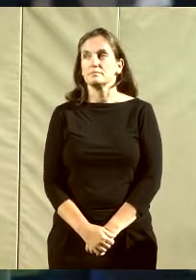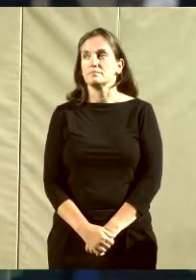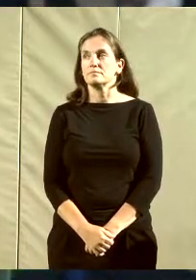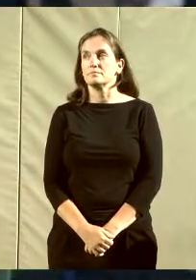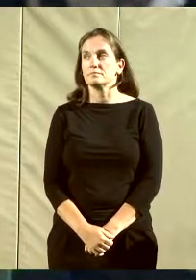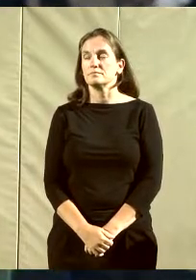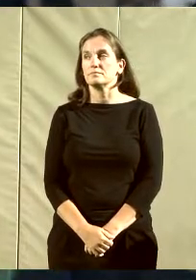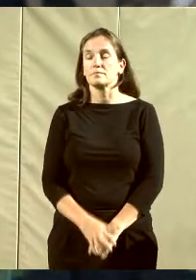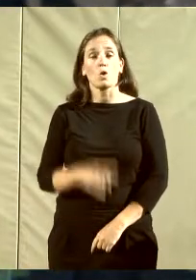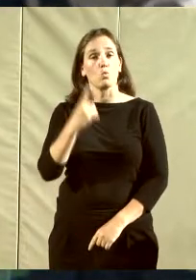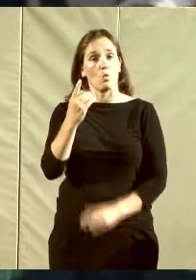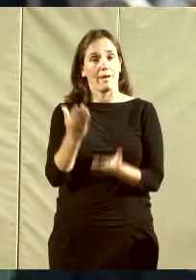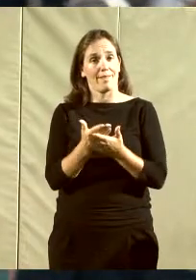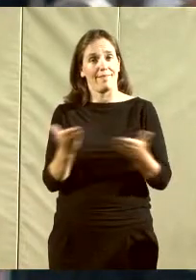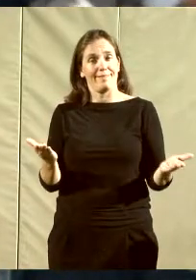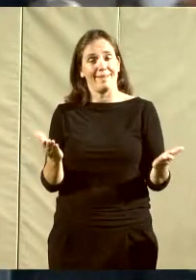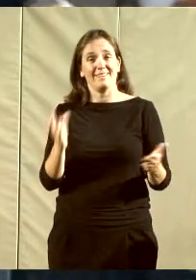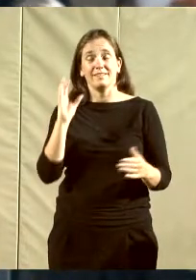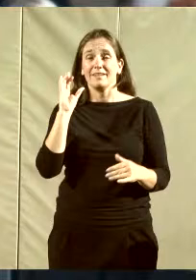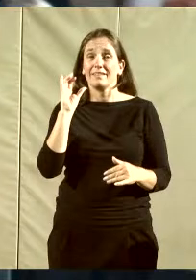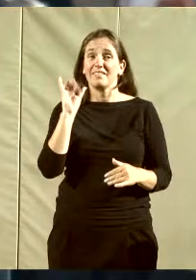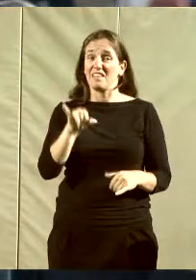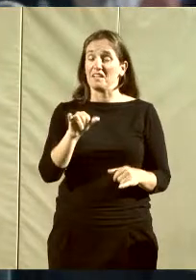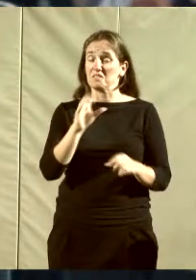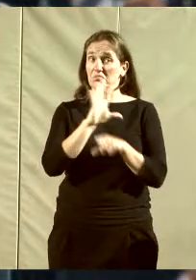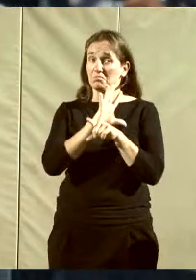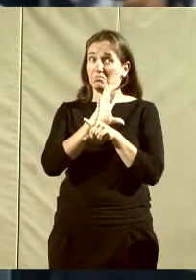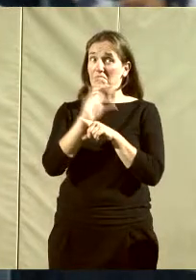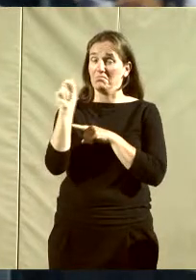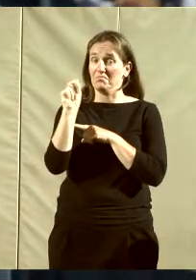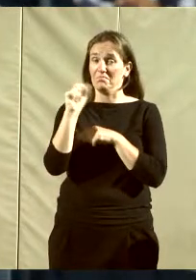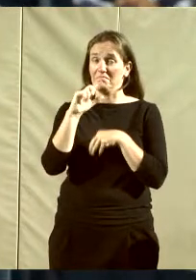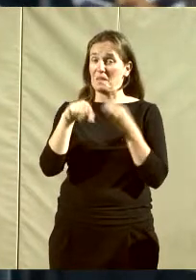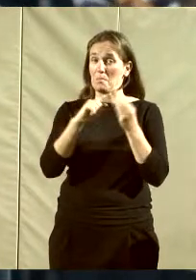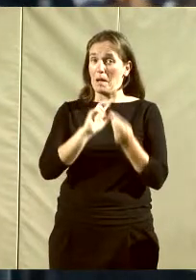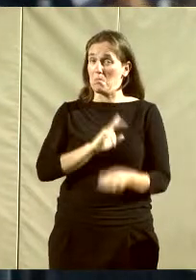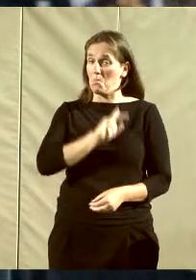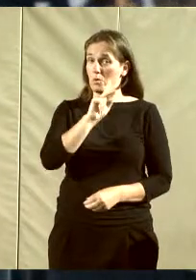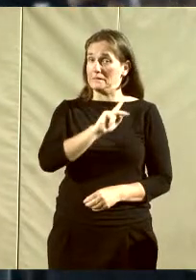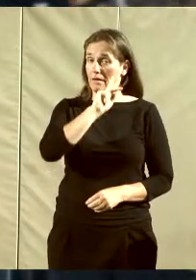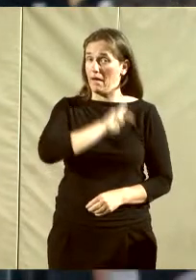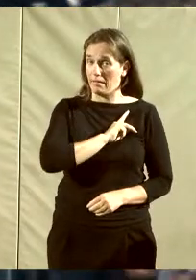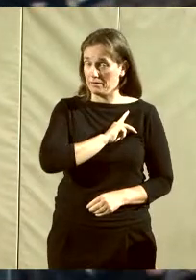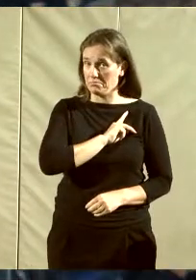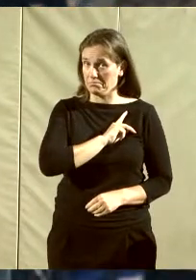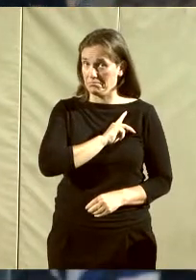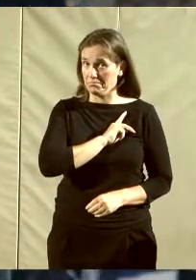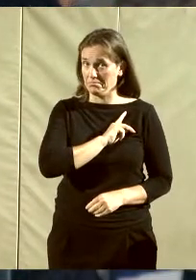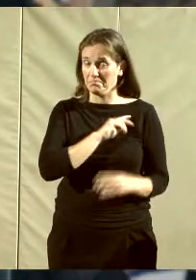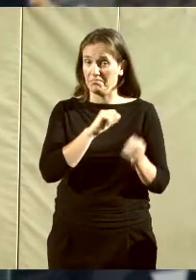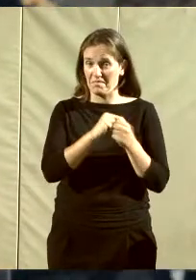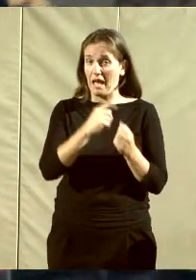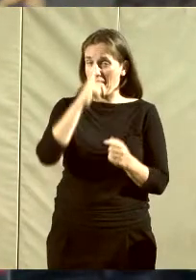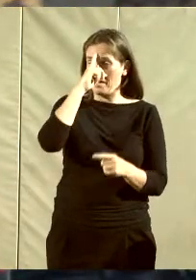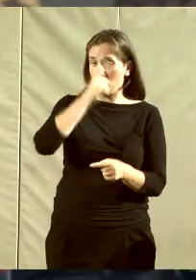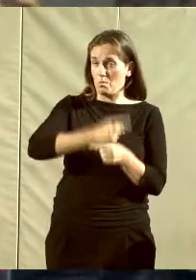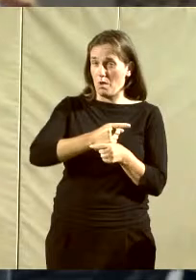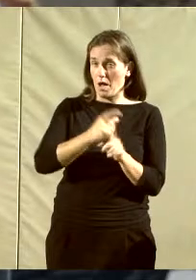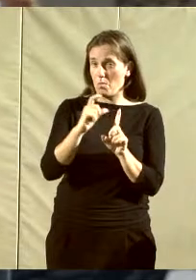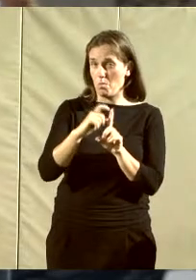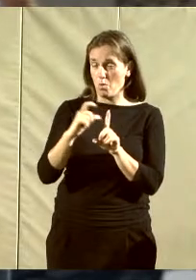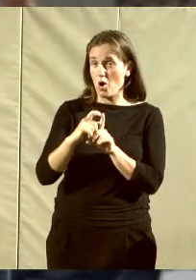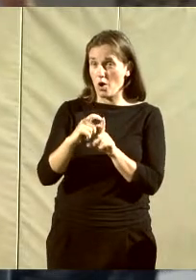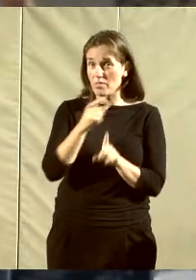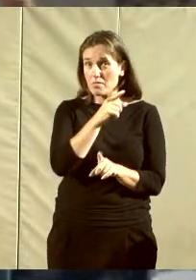one of the things that is extraordinary about personalities, and I think the right word that